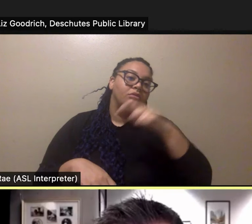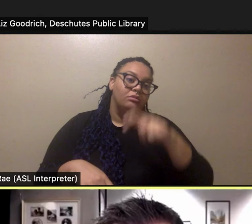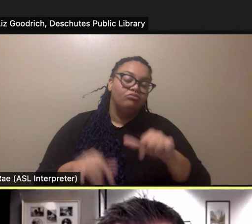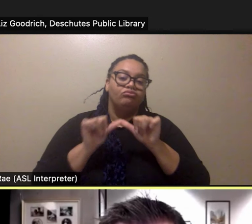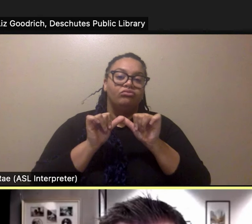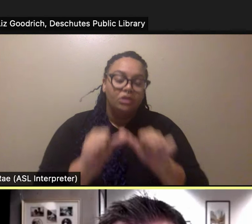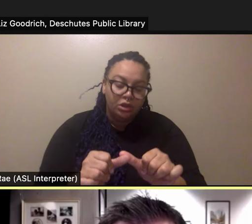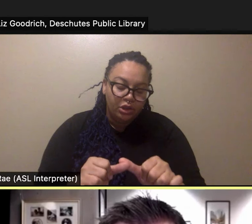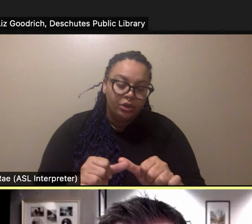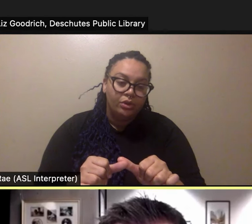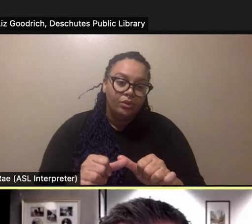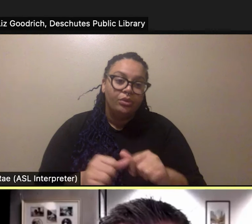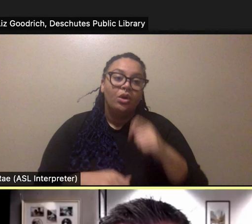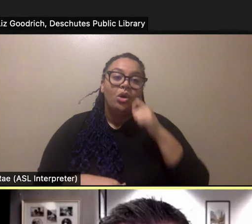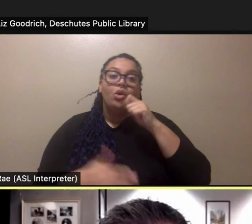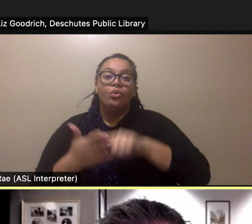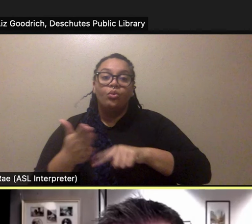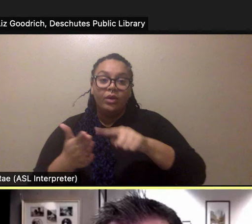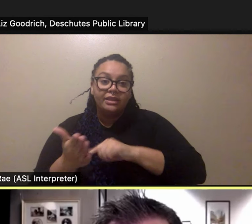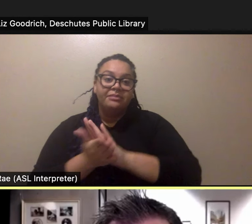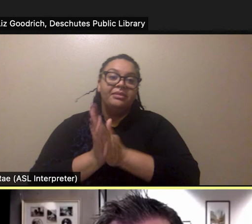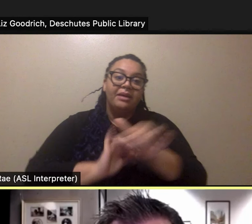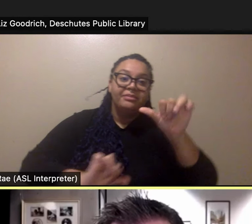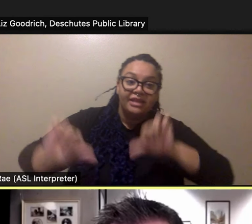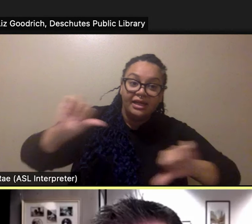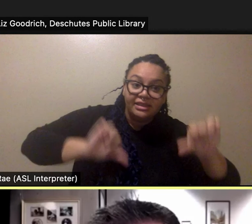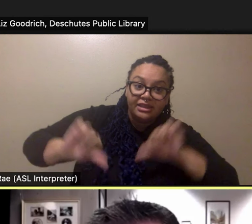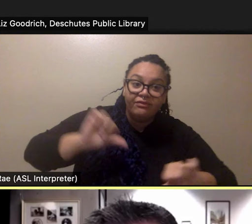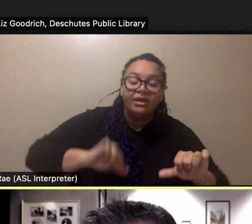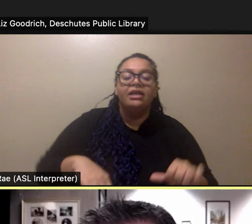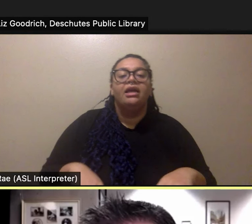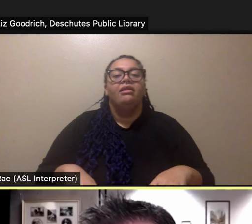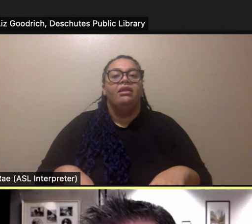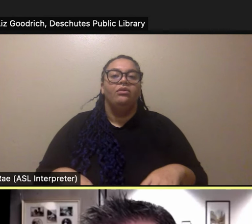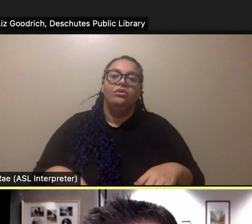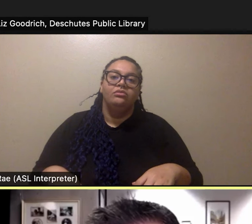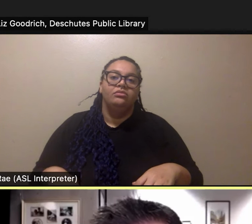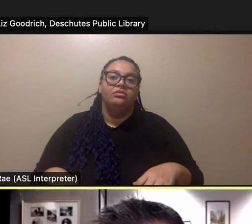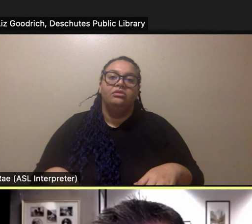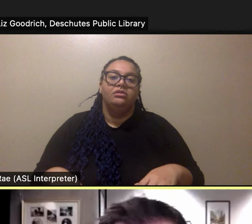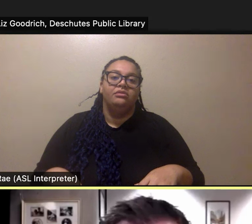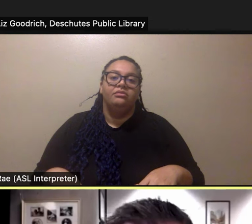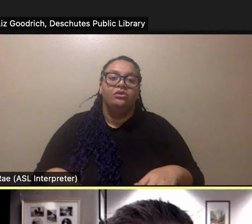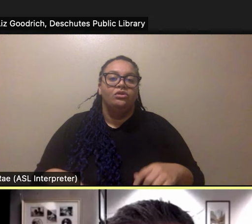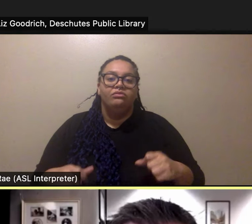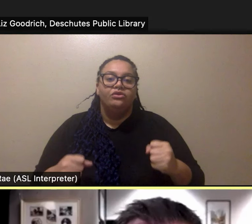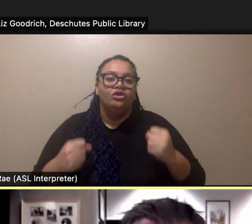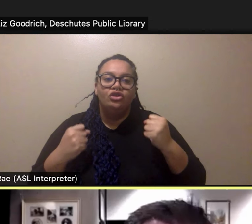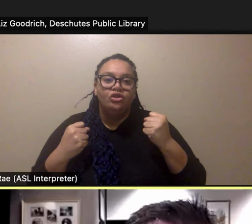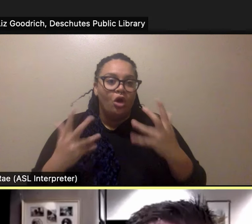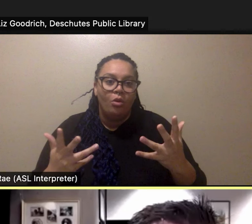separated. Racism then became scientific, and there were various backlashes to any kind of racial